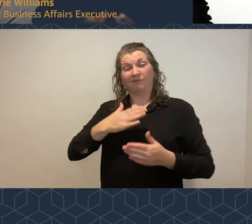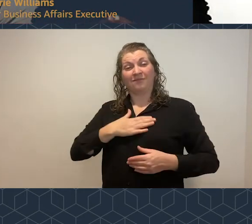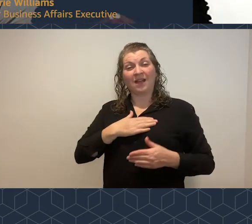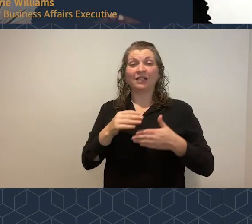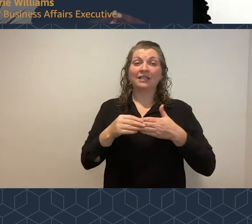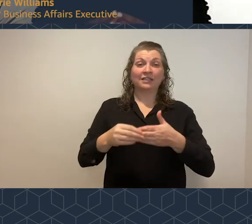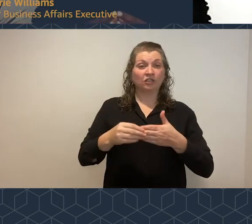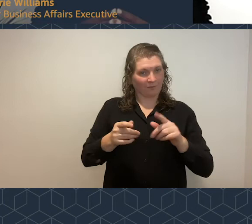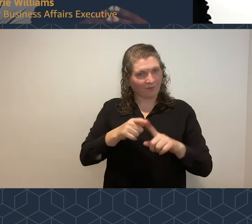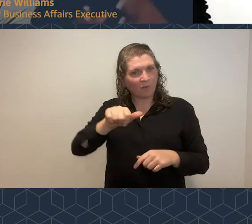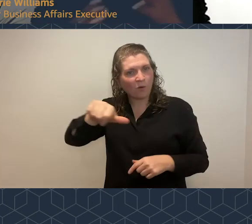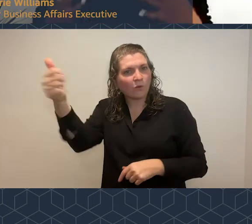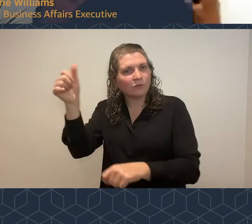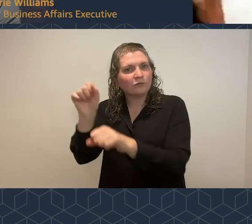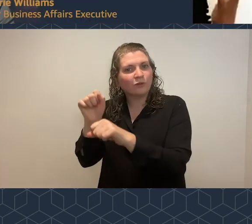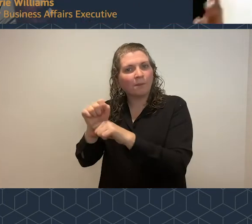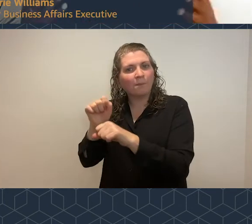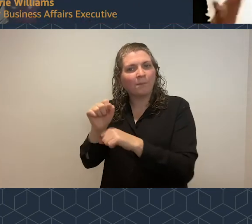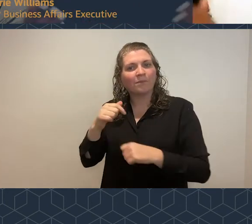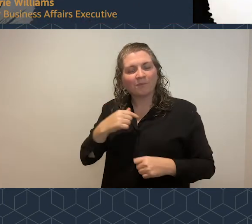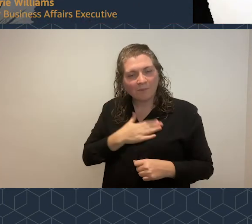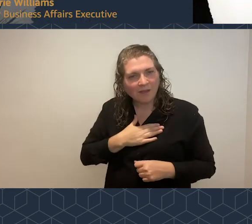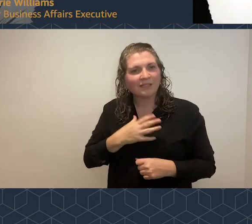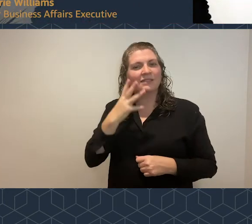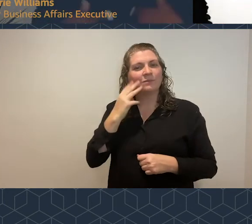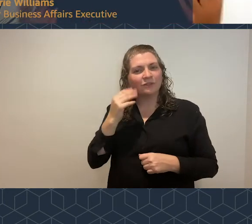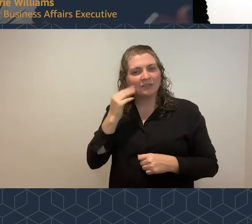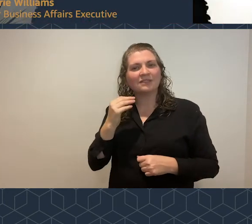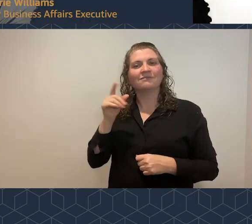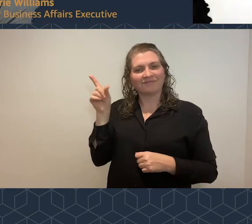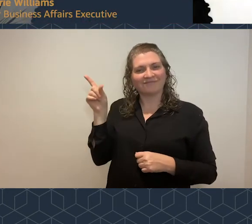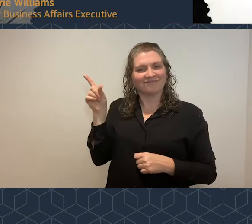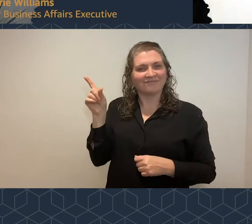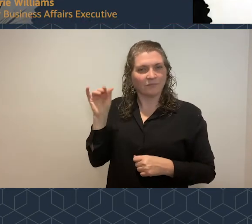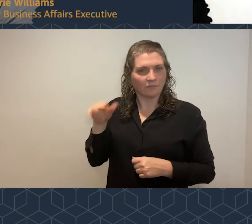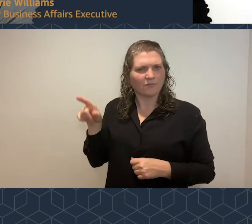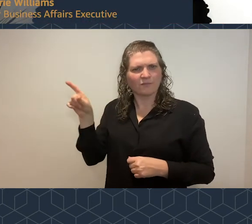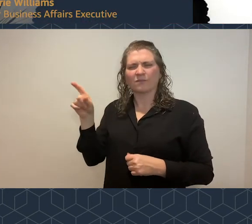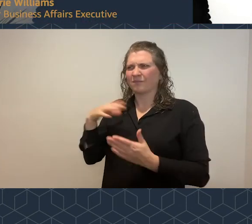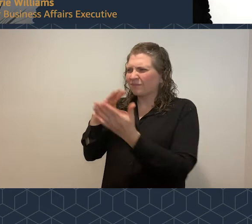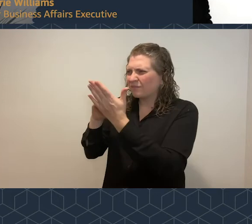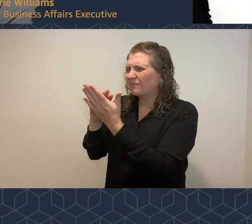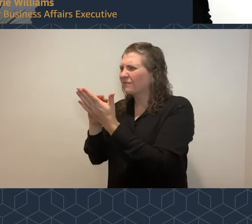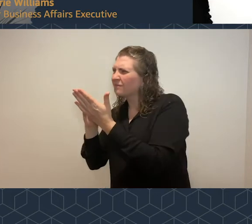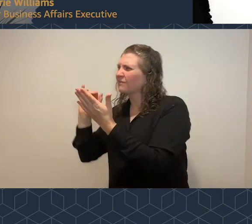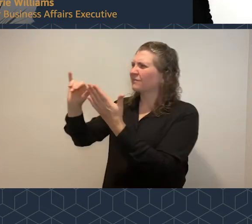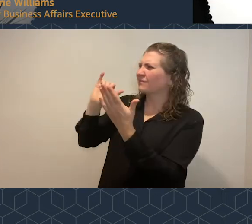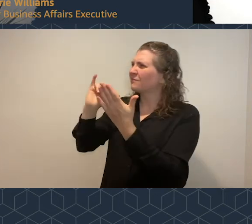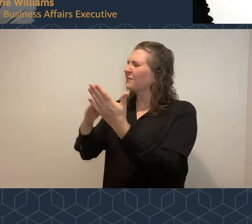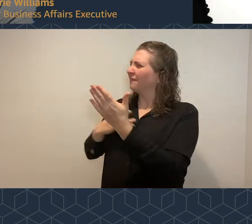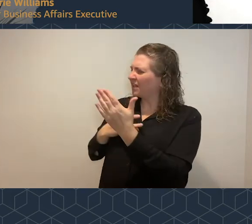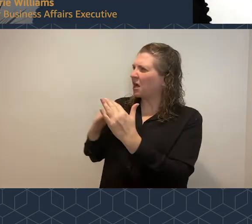to my prior experiences, I think, again, frugality was the hardest one just because of where I came from. Yeah,